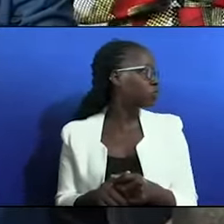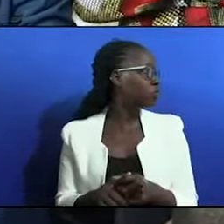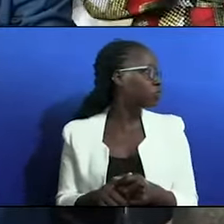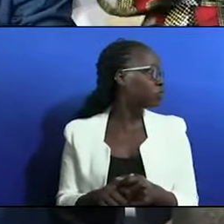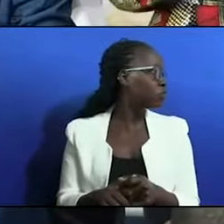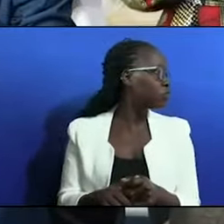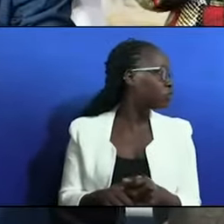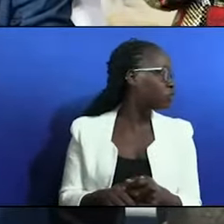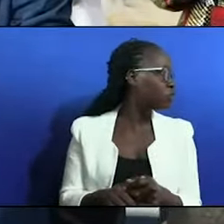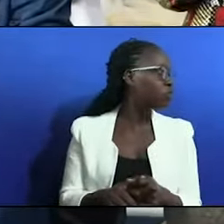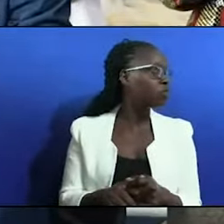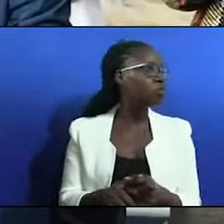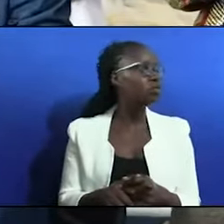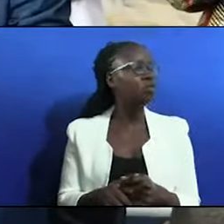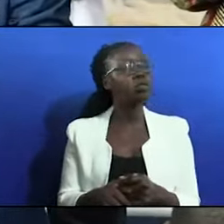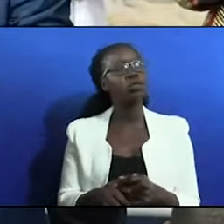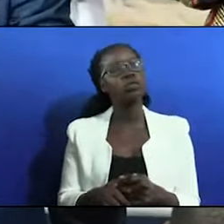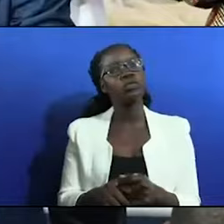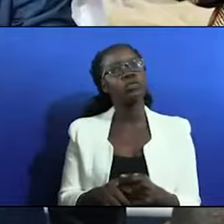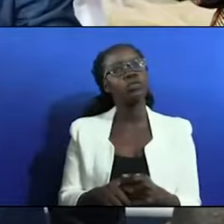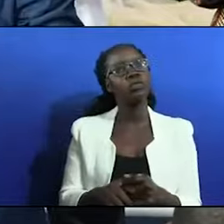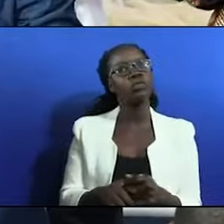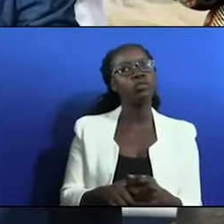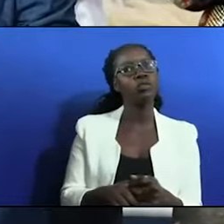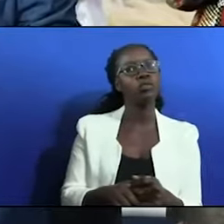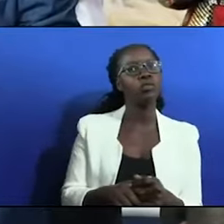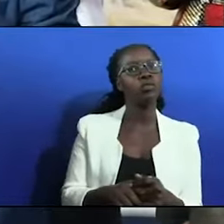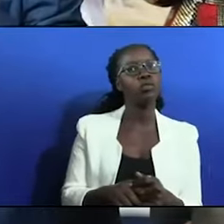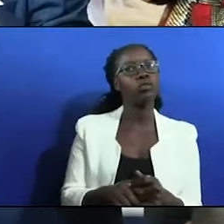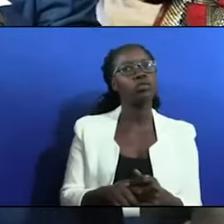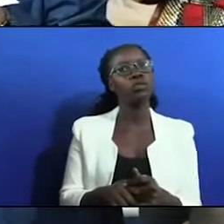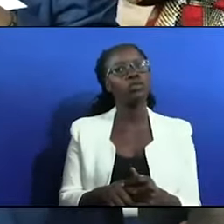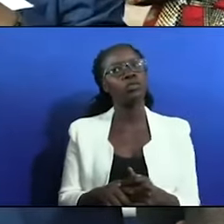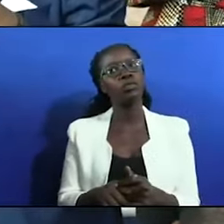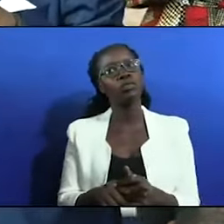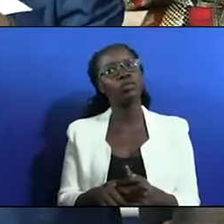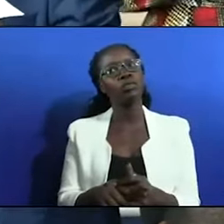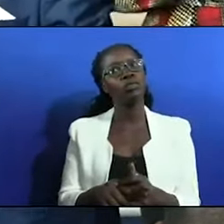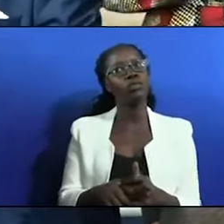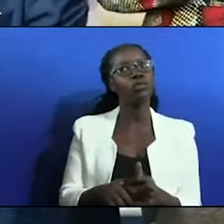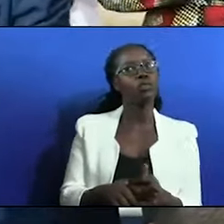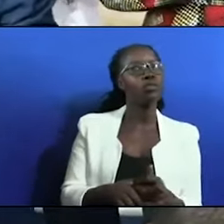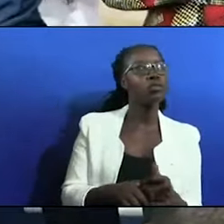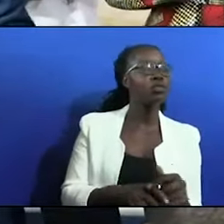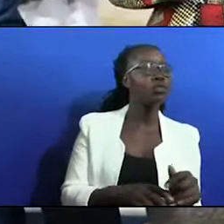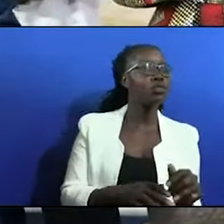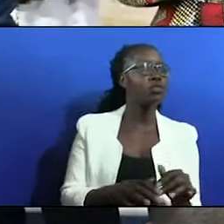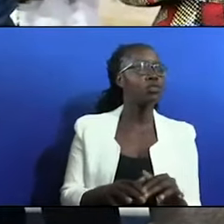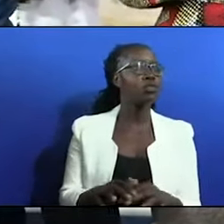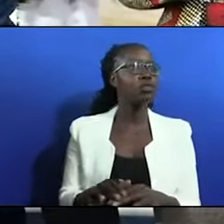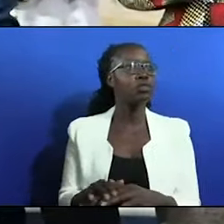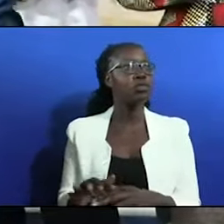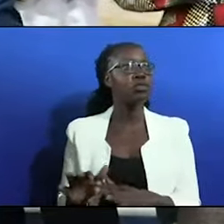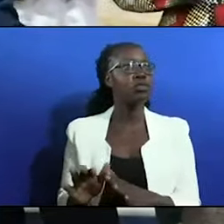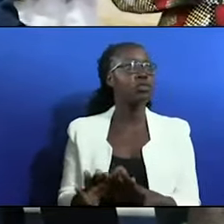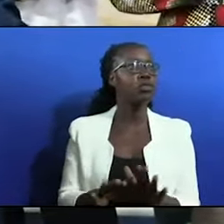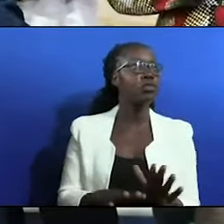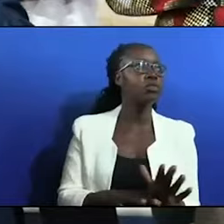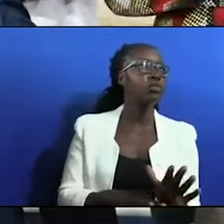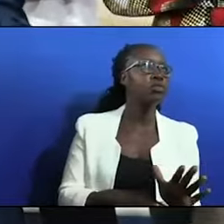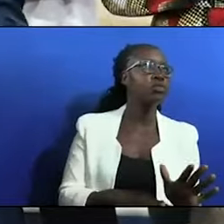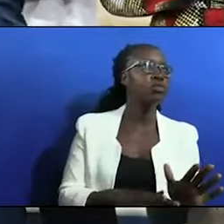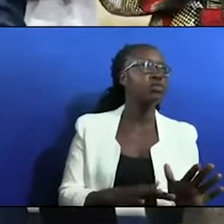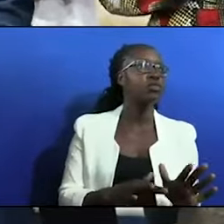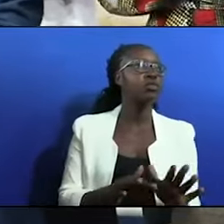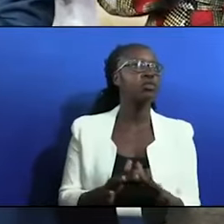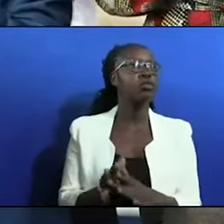Do not be ashamed. Jesus says that if you are ashamed of me, I will also be ashamed of you